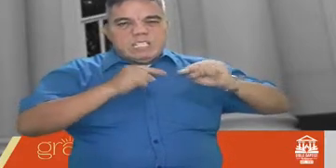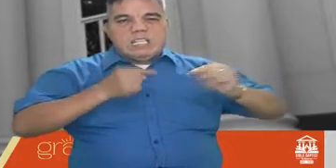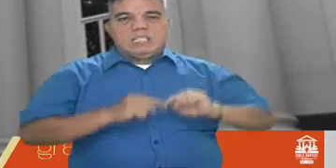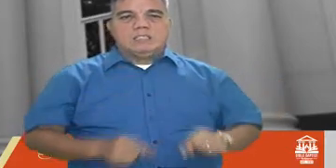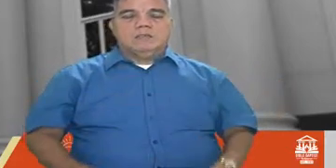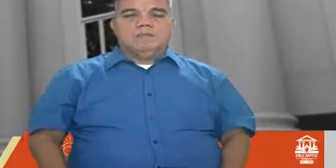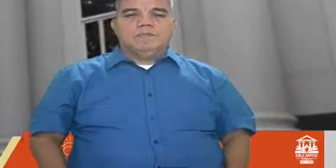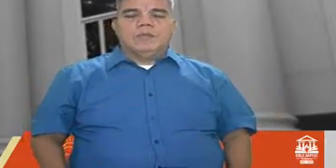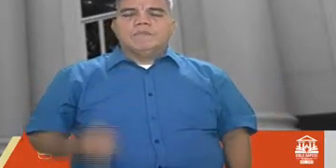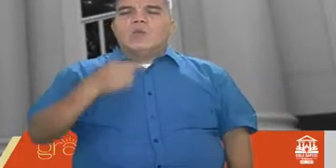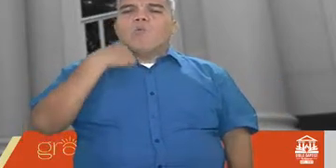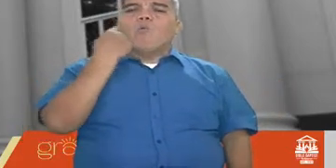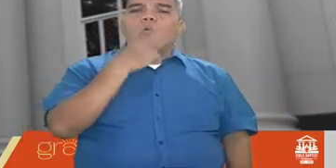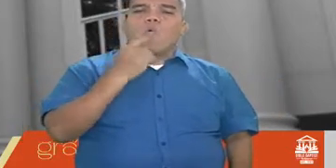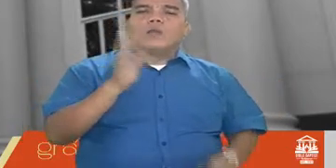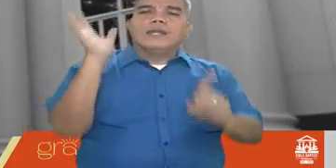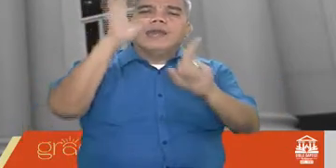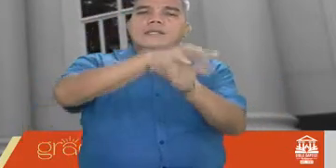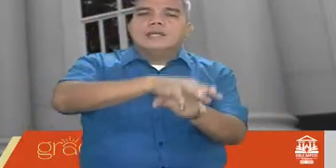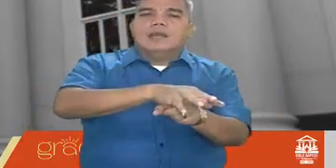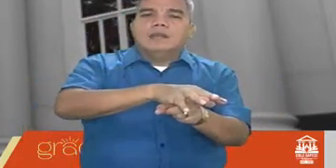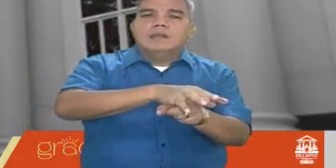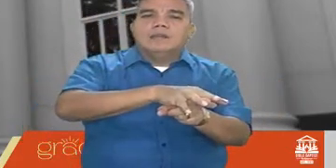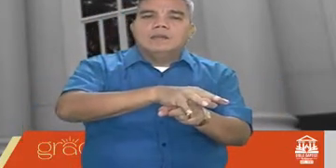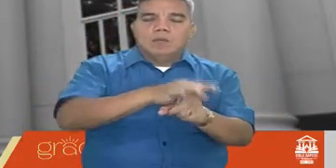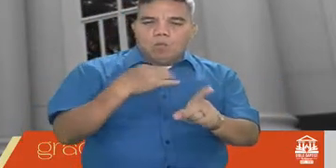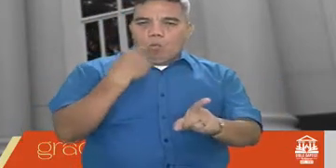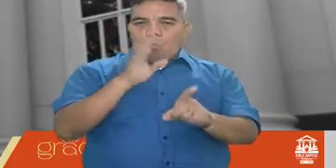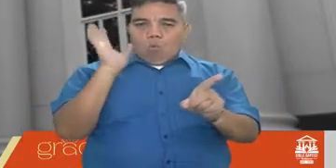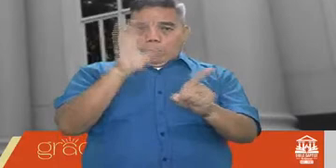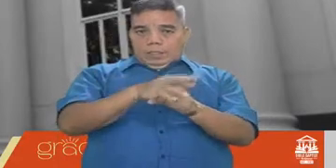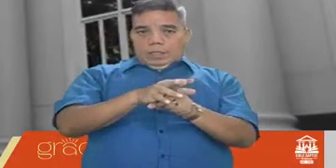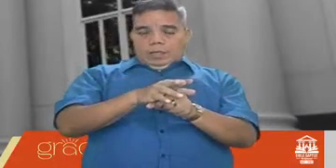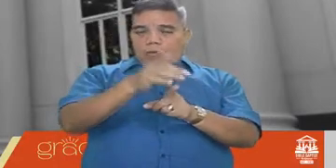may makalupig, kinsa may